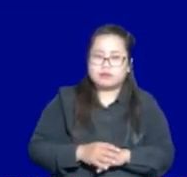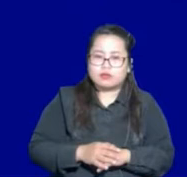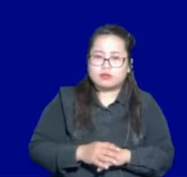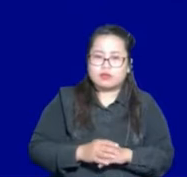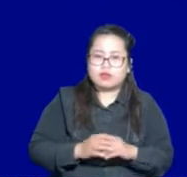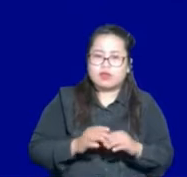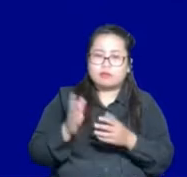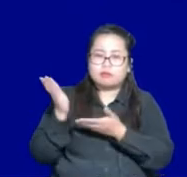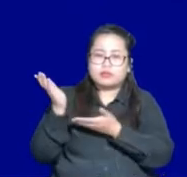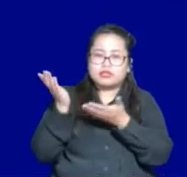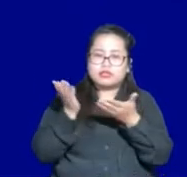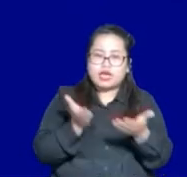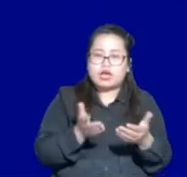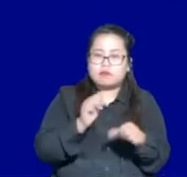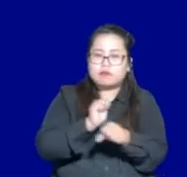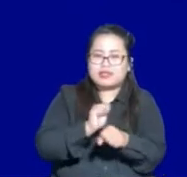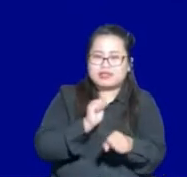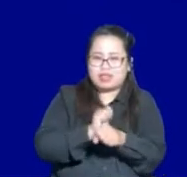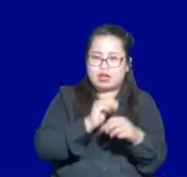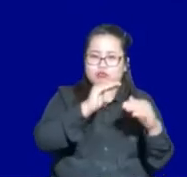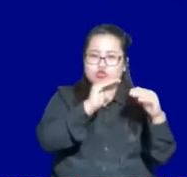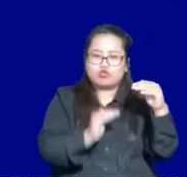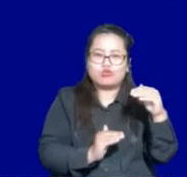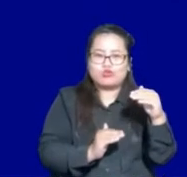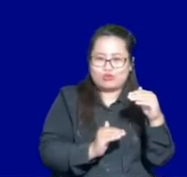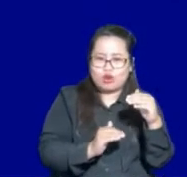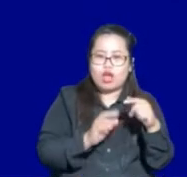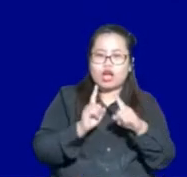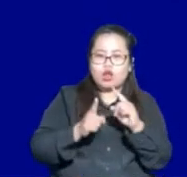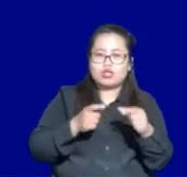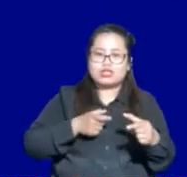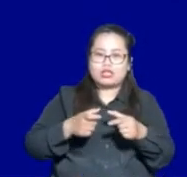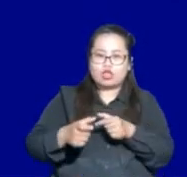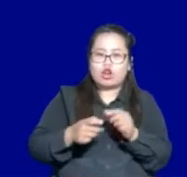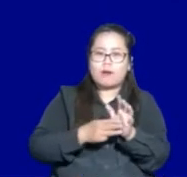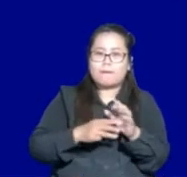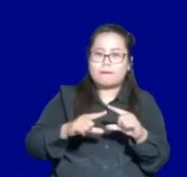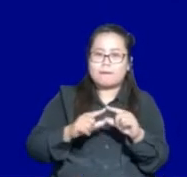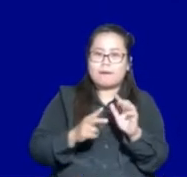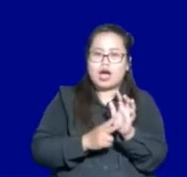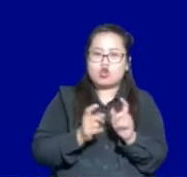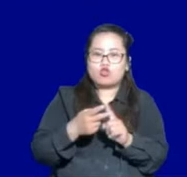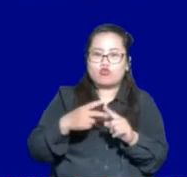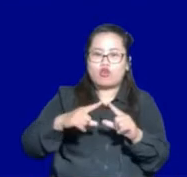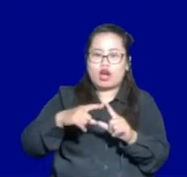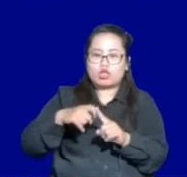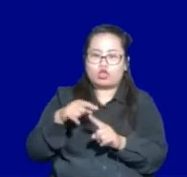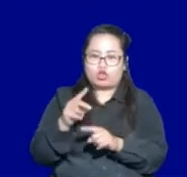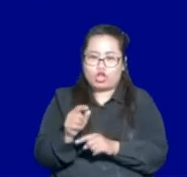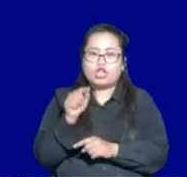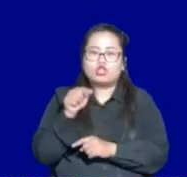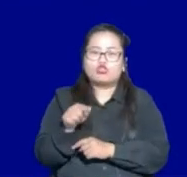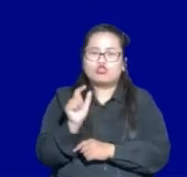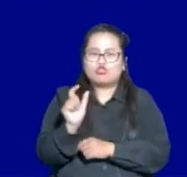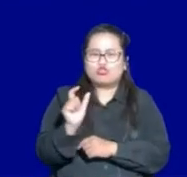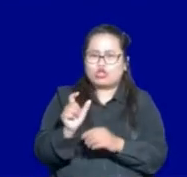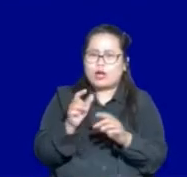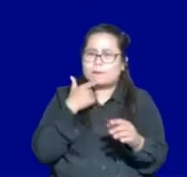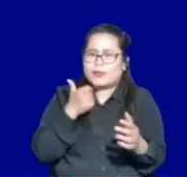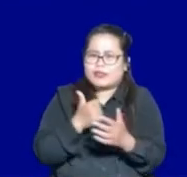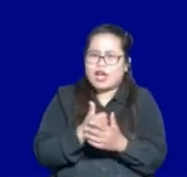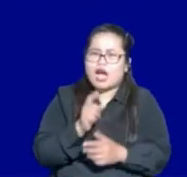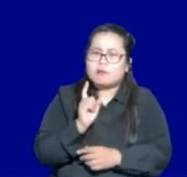rising. So those are two important elements. Now, what underpins these differences